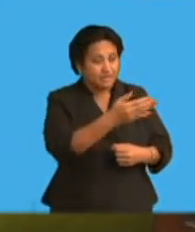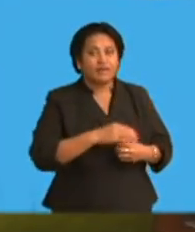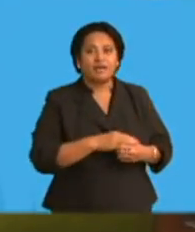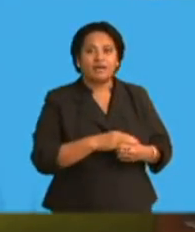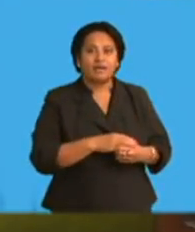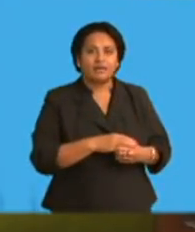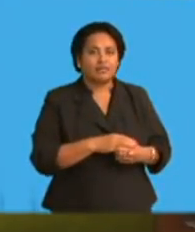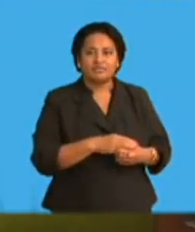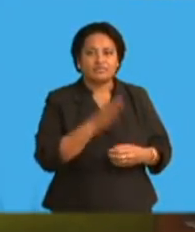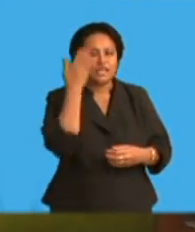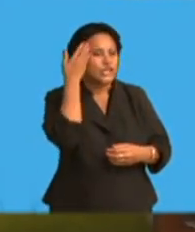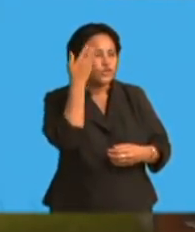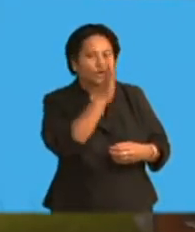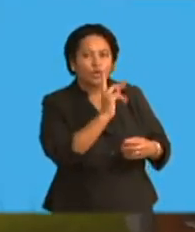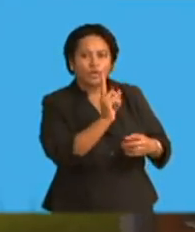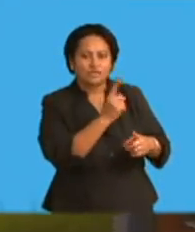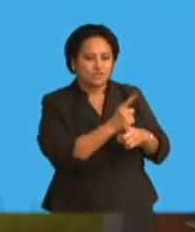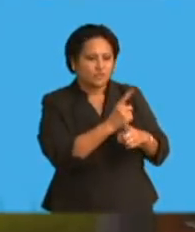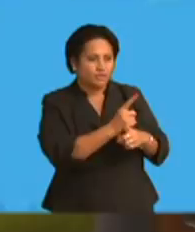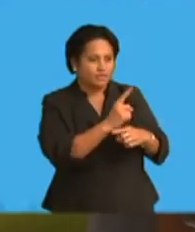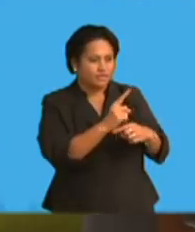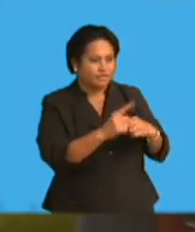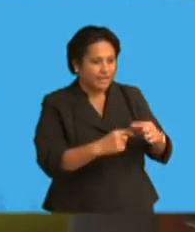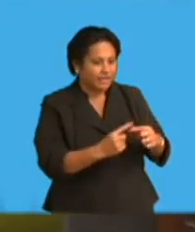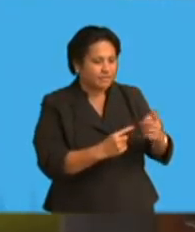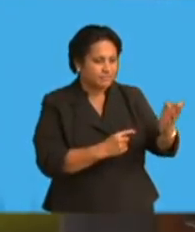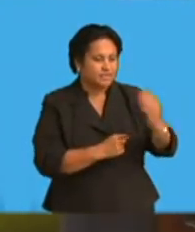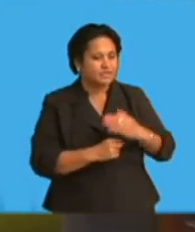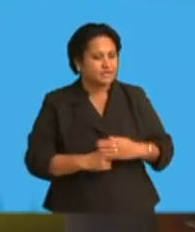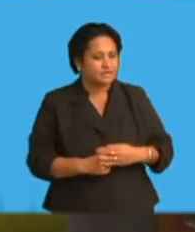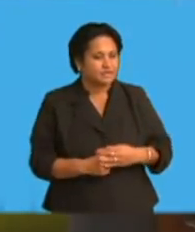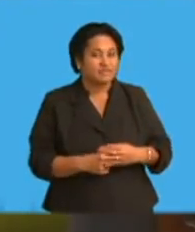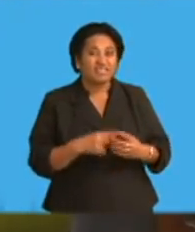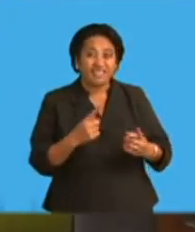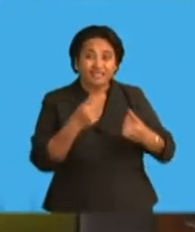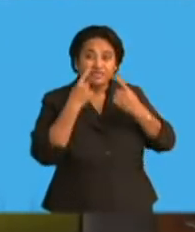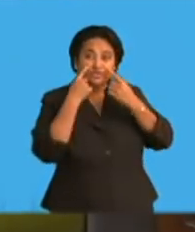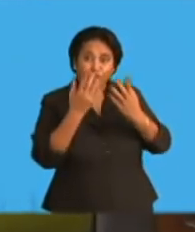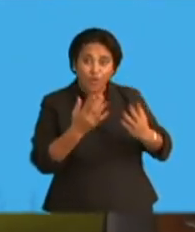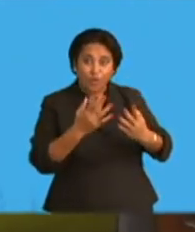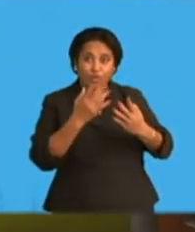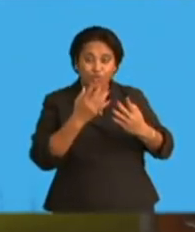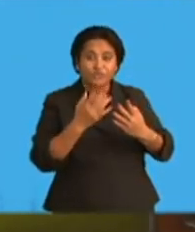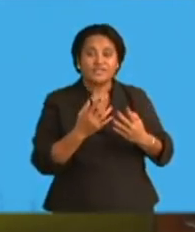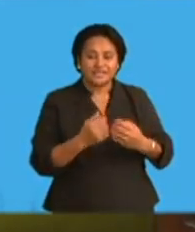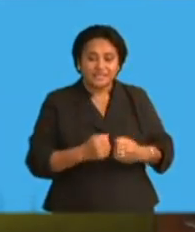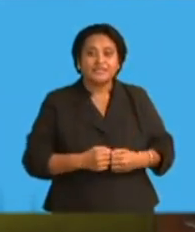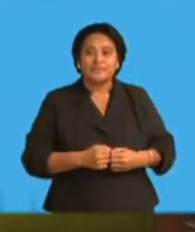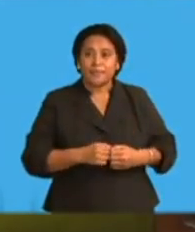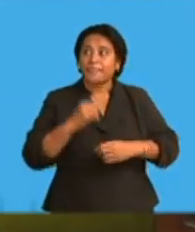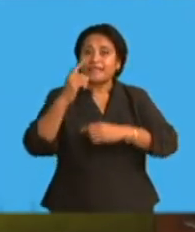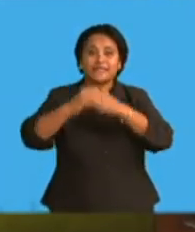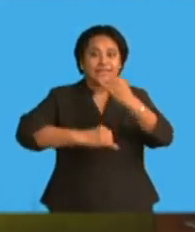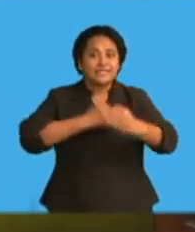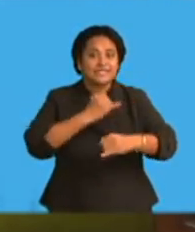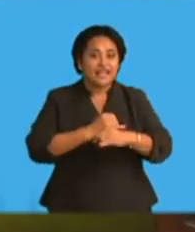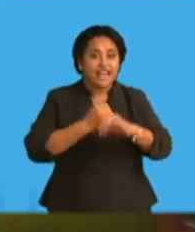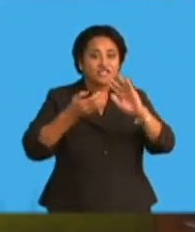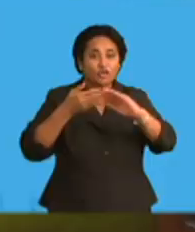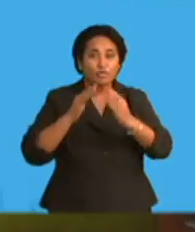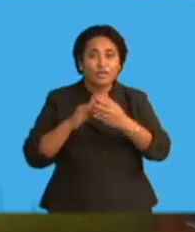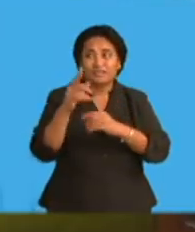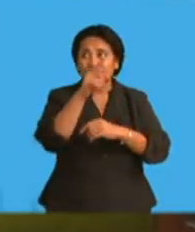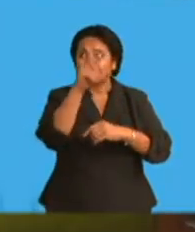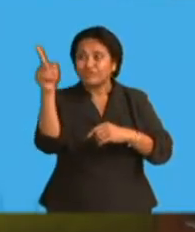Speaker, this essentially signifies the great level of confidence that the international community actually has, and countries